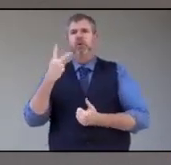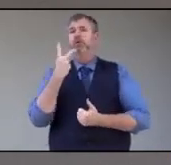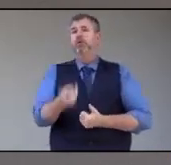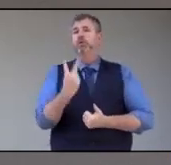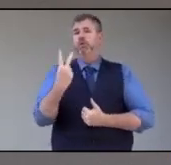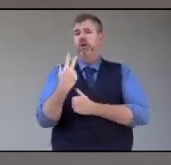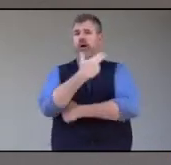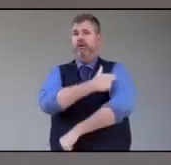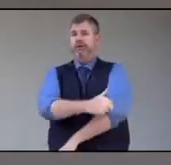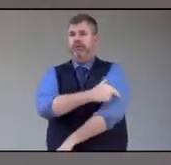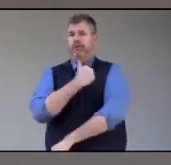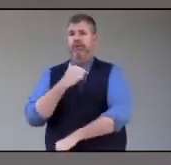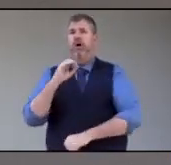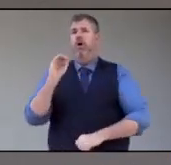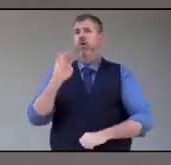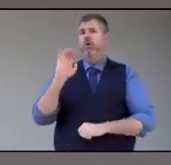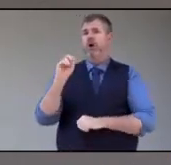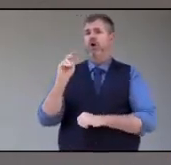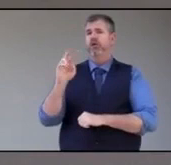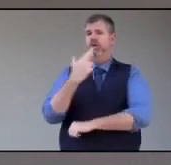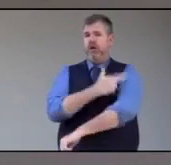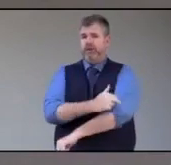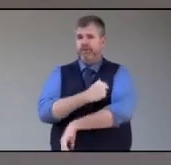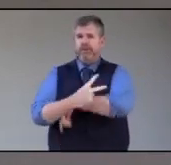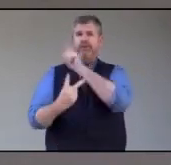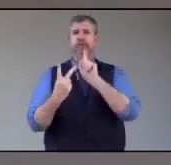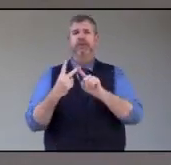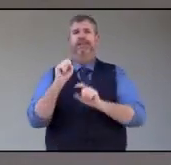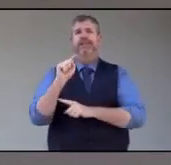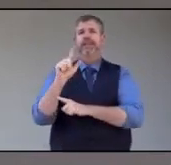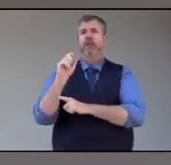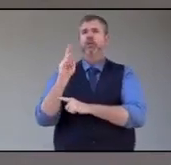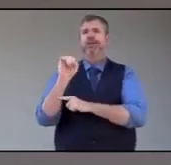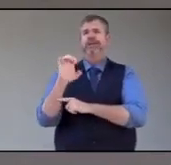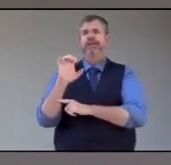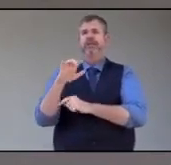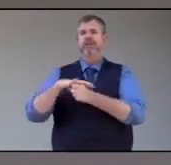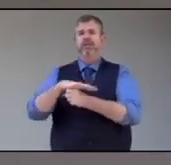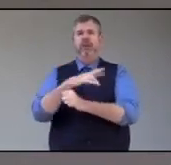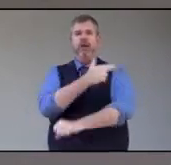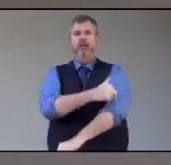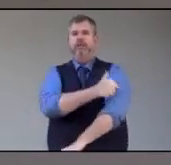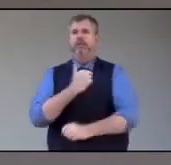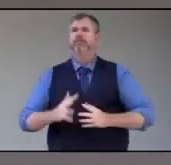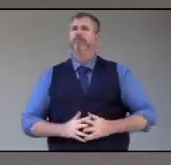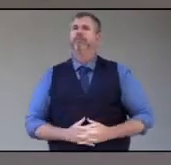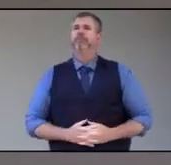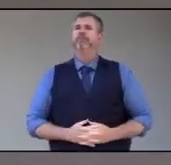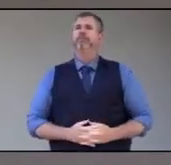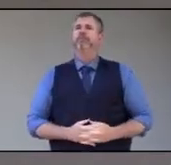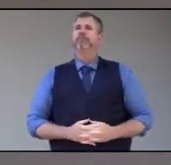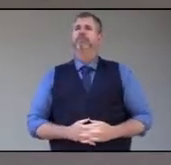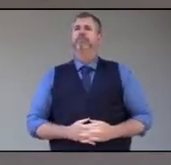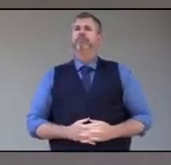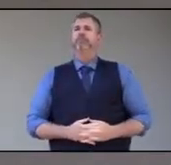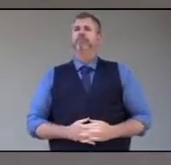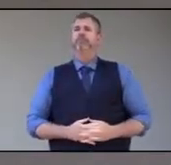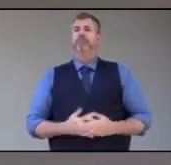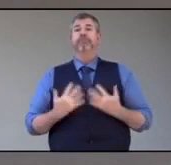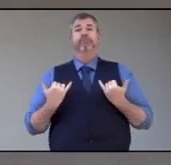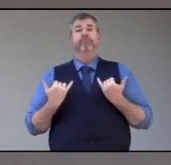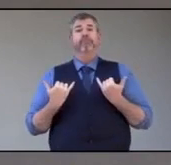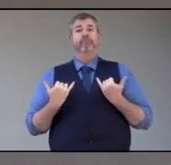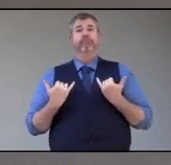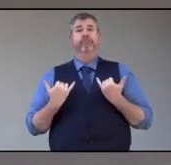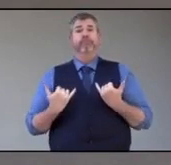healthcare providers treating COVID-19 patients. Following our English statements and question and answer, we